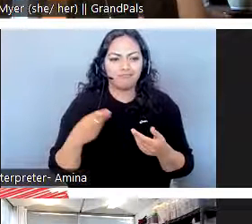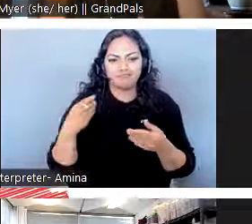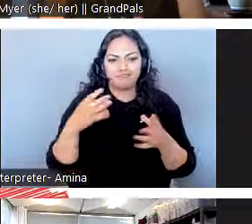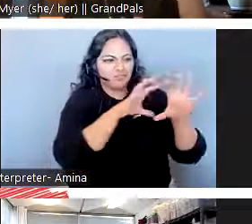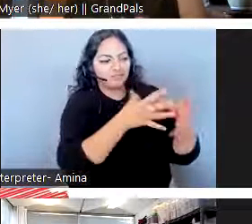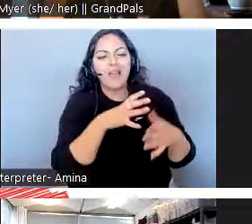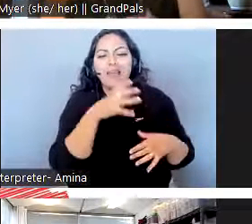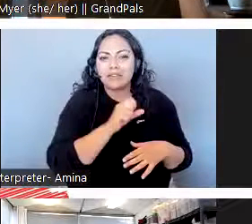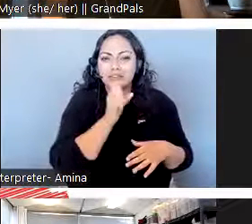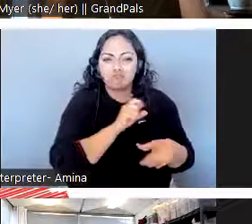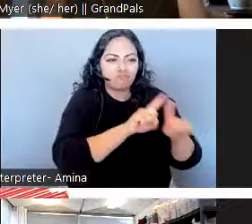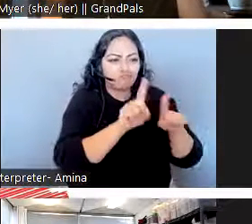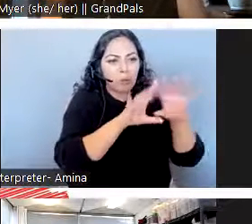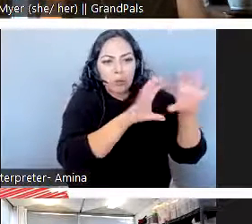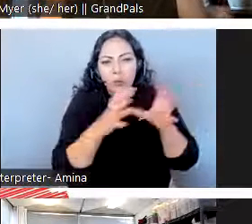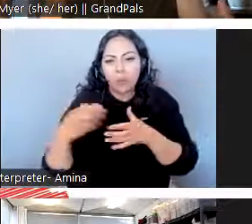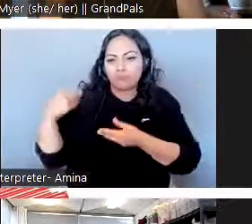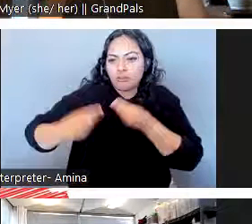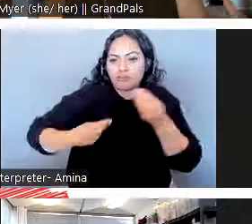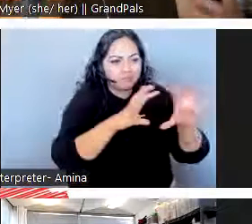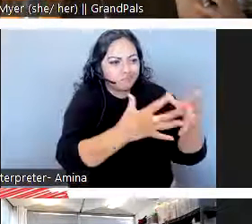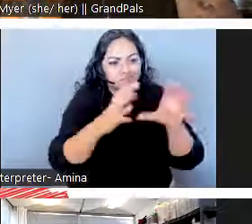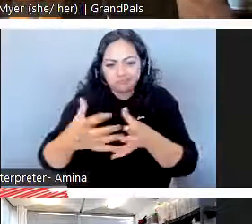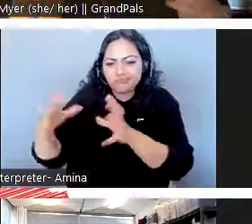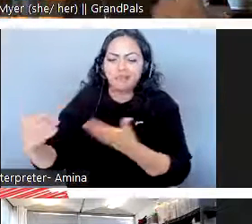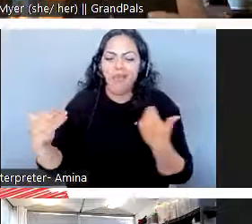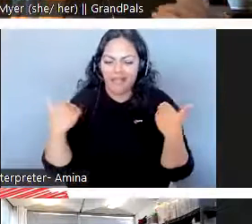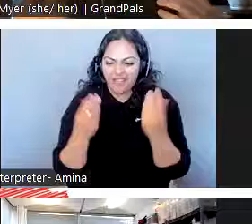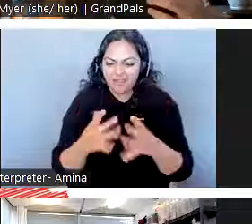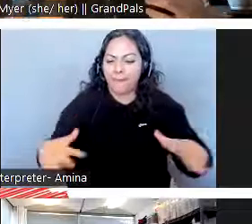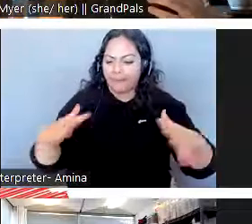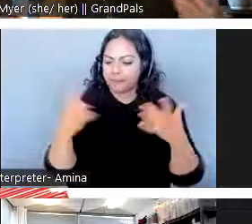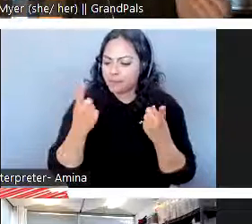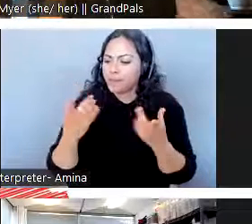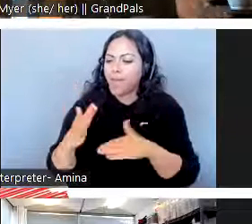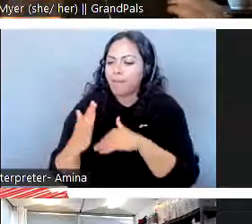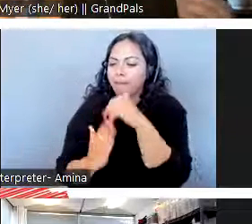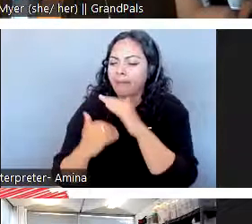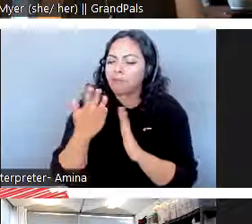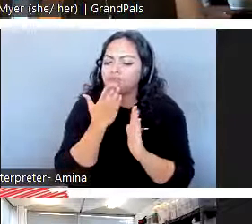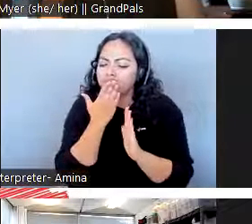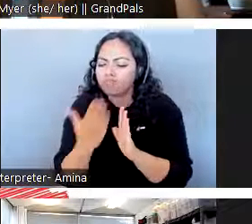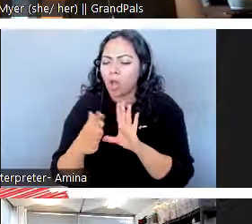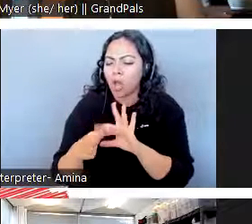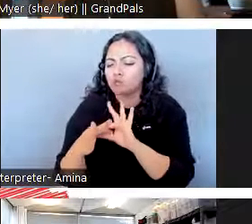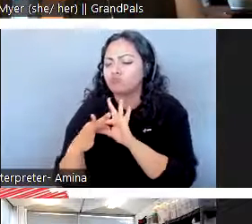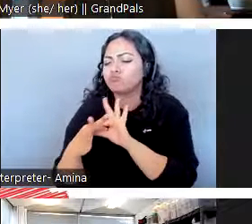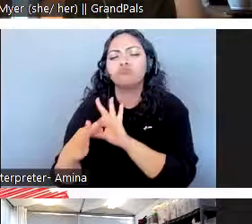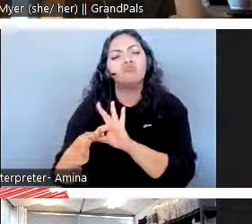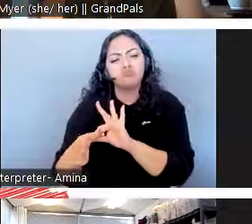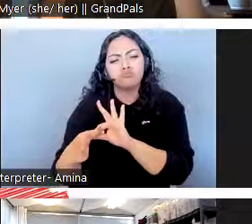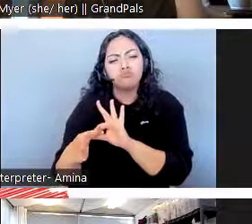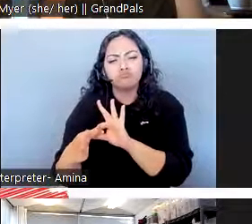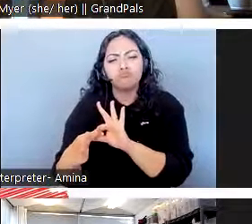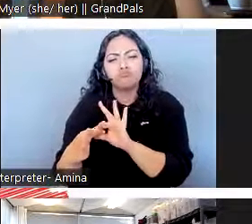this intentional space to build really authentic and meaningful connections amongst